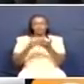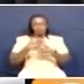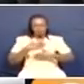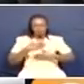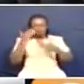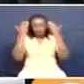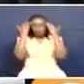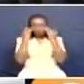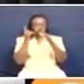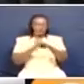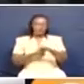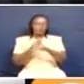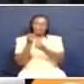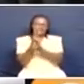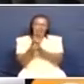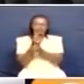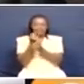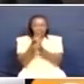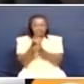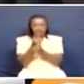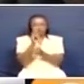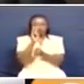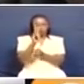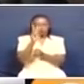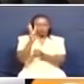at 11:24 p.m.